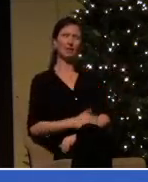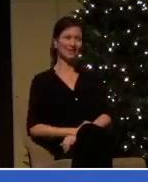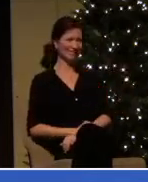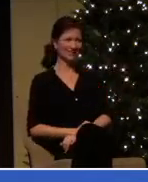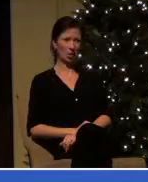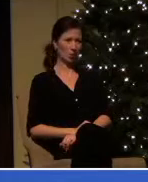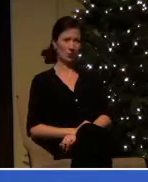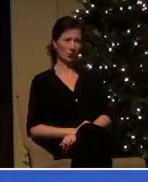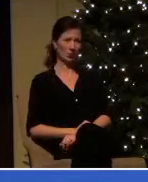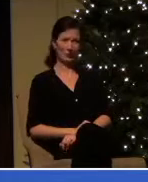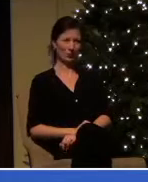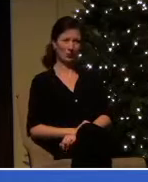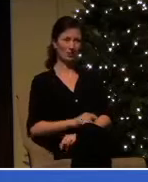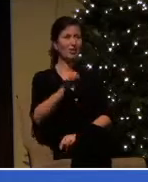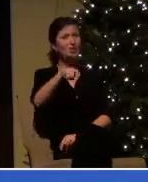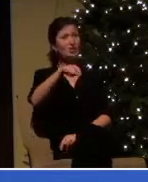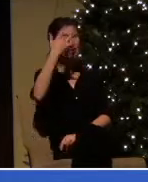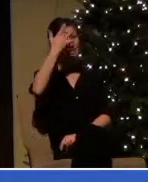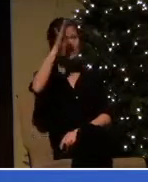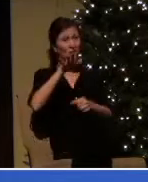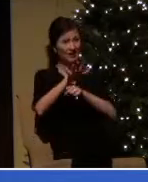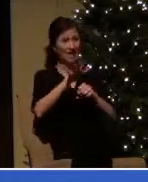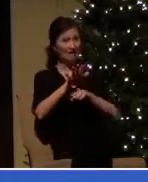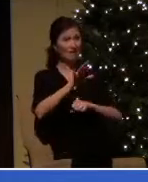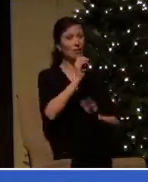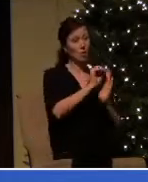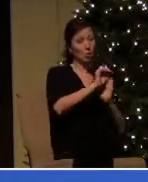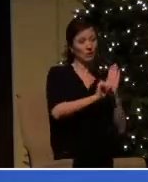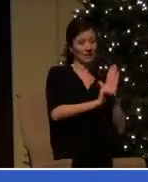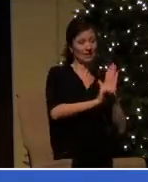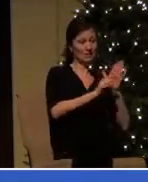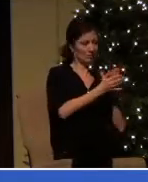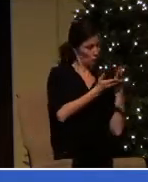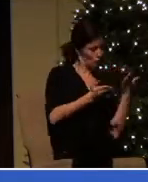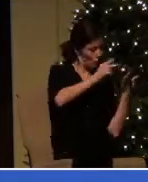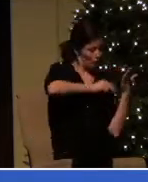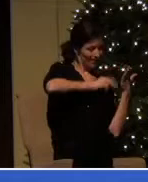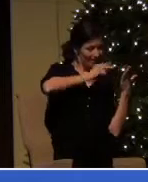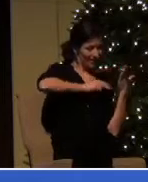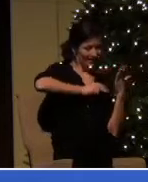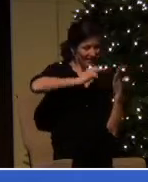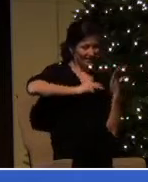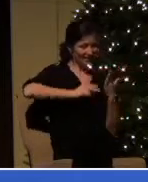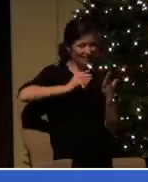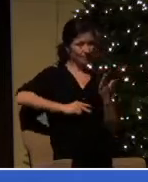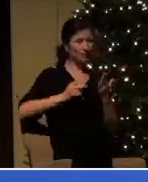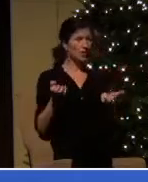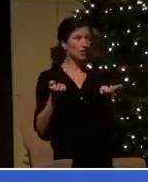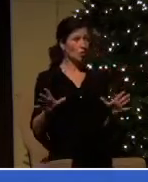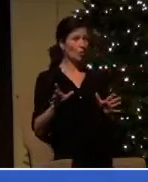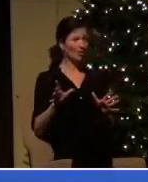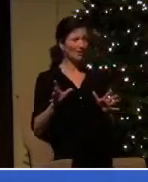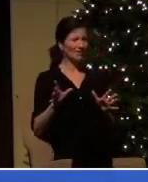been smart enough to open it in the Old Testament and stay away from the Gospels, but who knows where his finger might have landed back